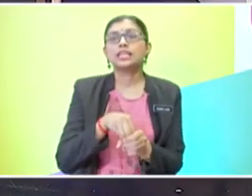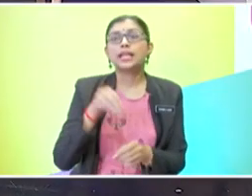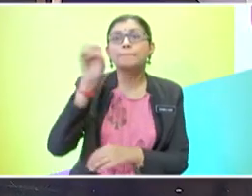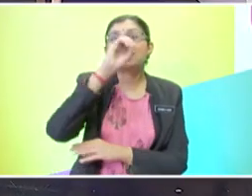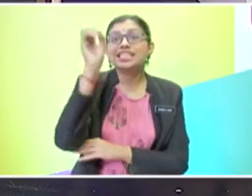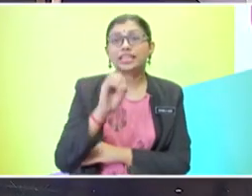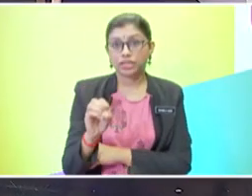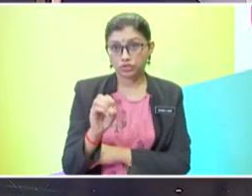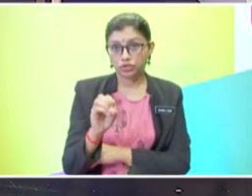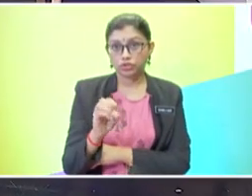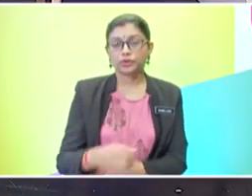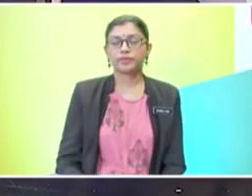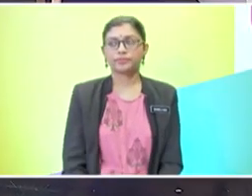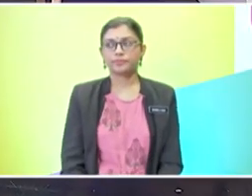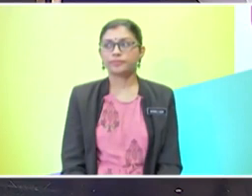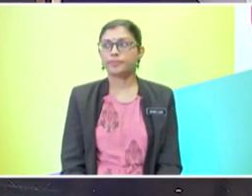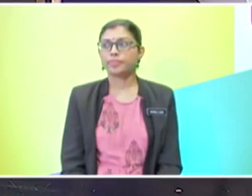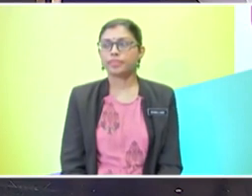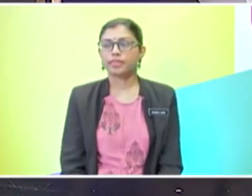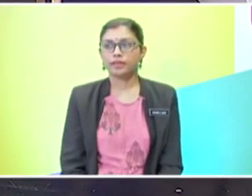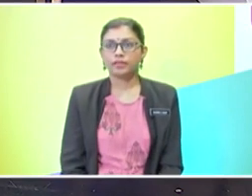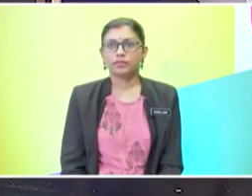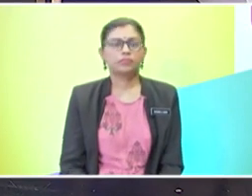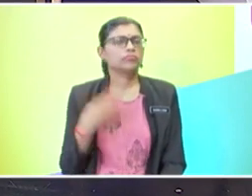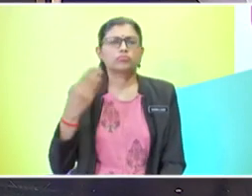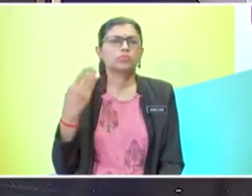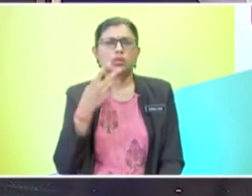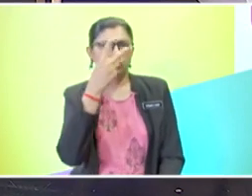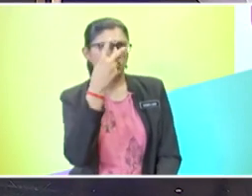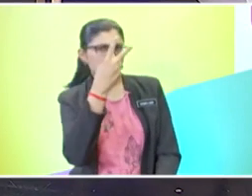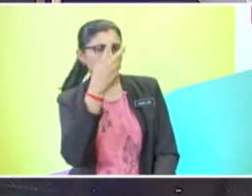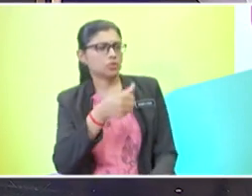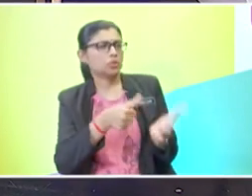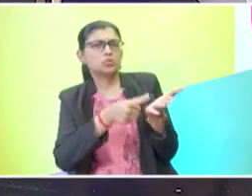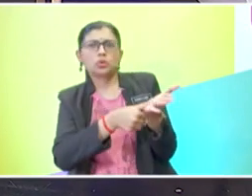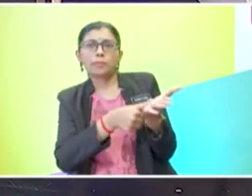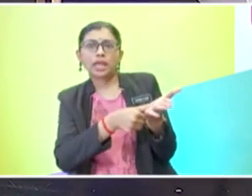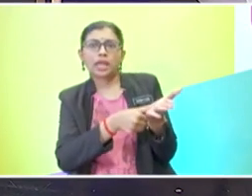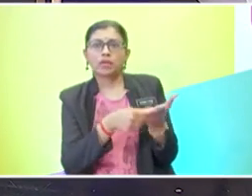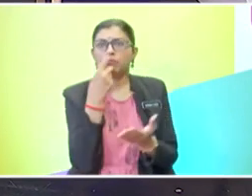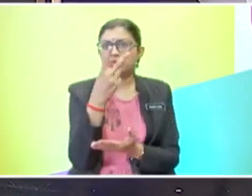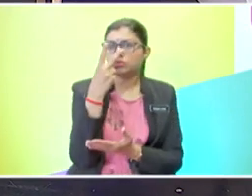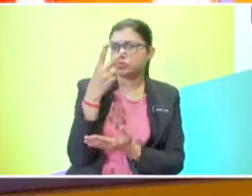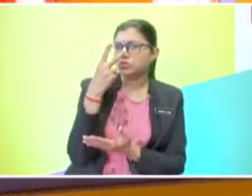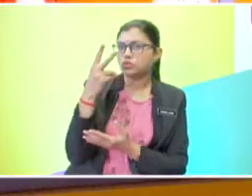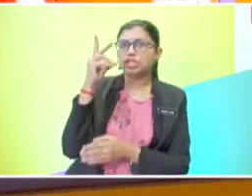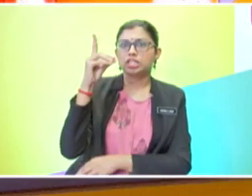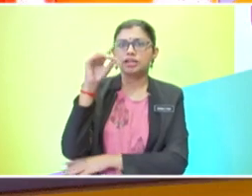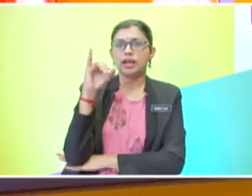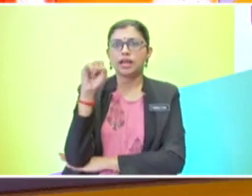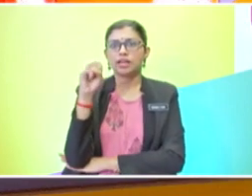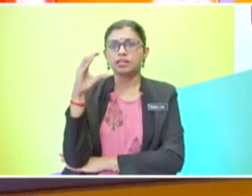Okay, usually they have the year-end sale, right? Yes, correct. Festival sales during the festivals. Okay, what you will see? I usually